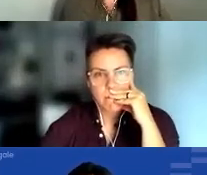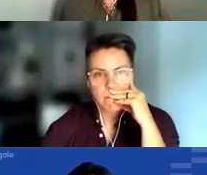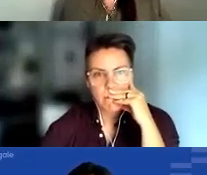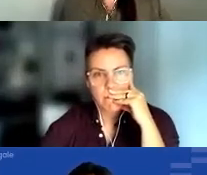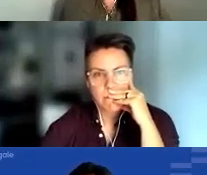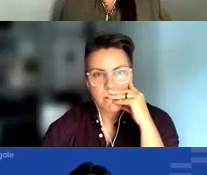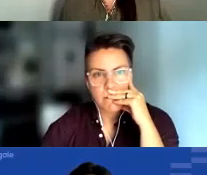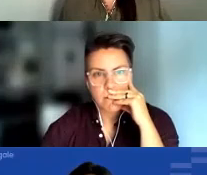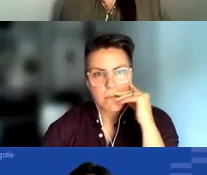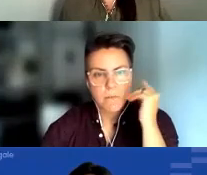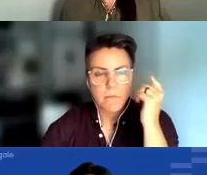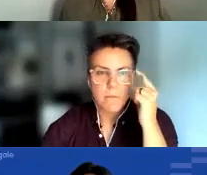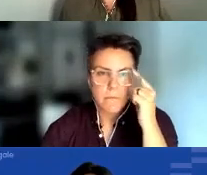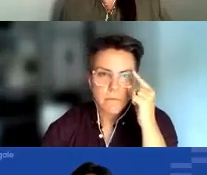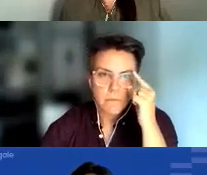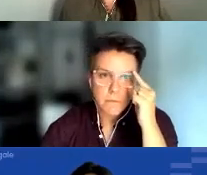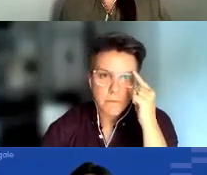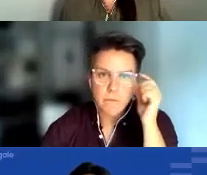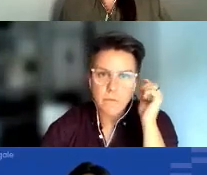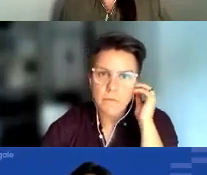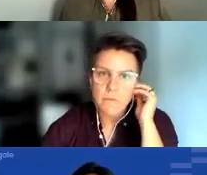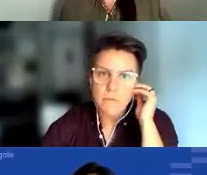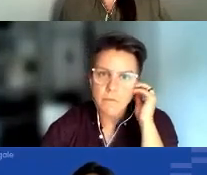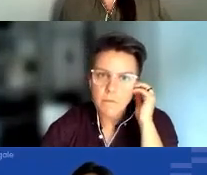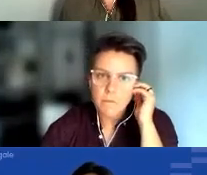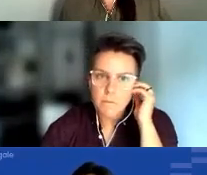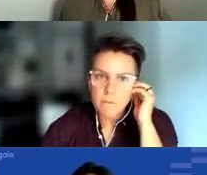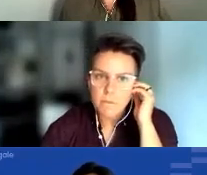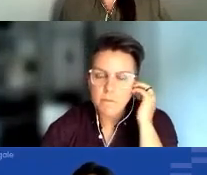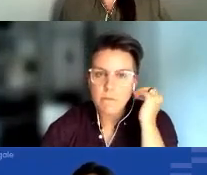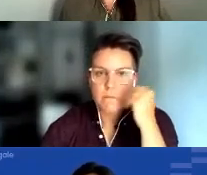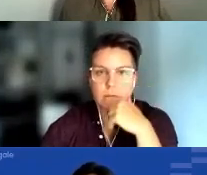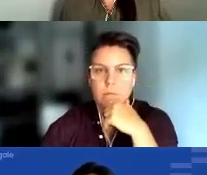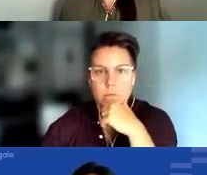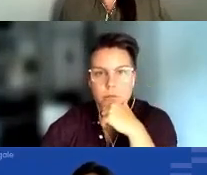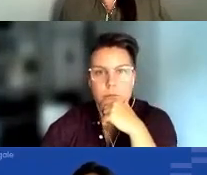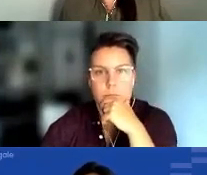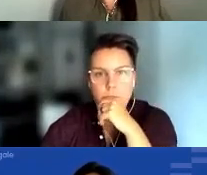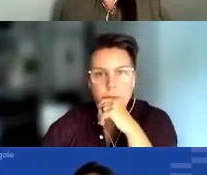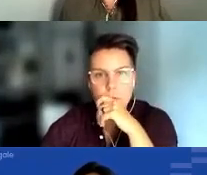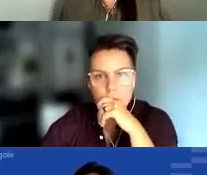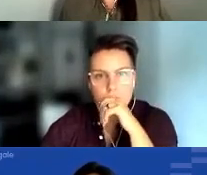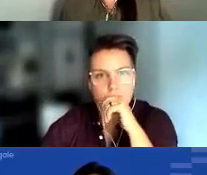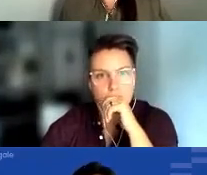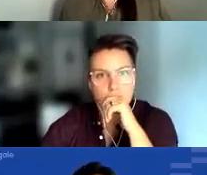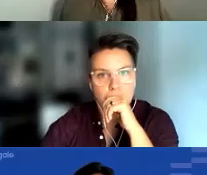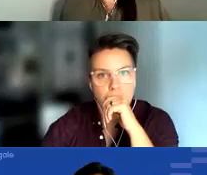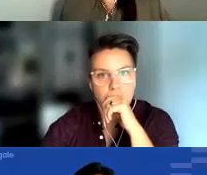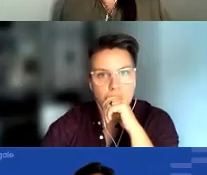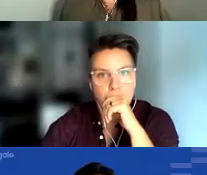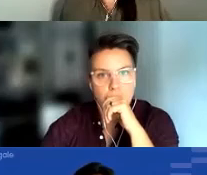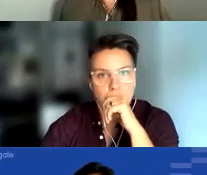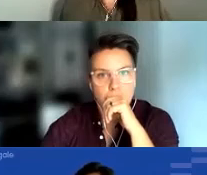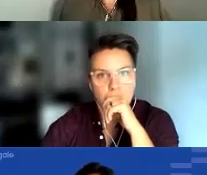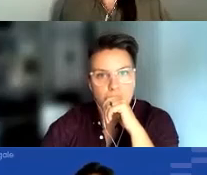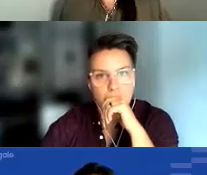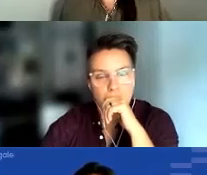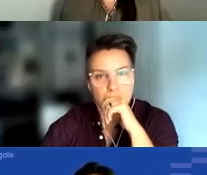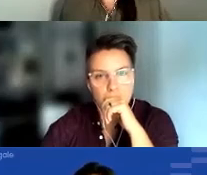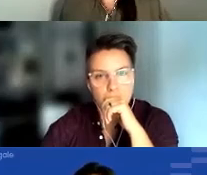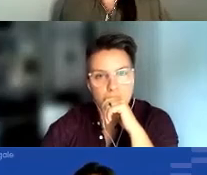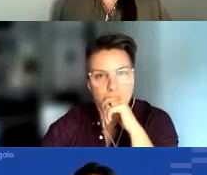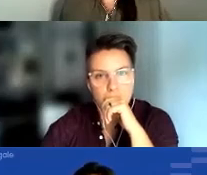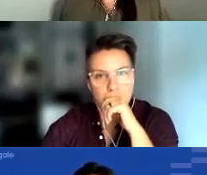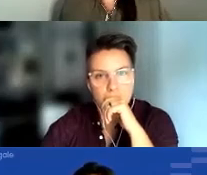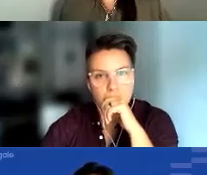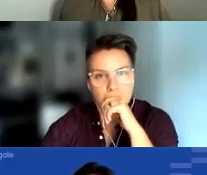open access, will be further to the mid to later next year, likely. Exciting. So we will publicly make the